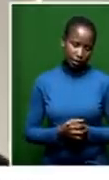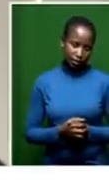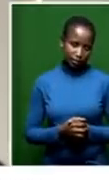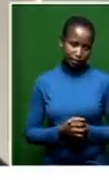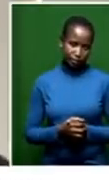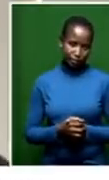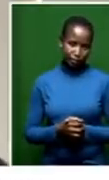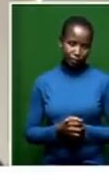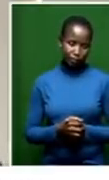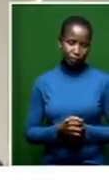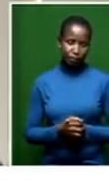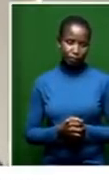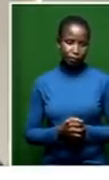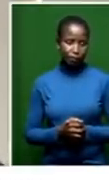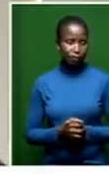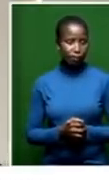of